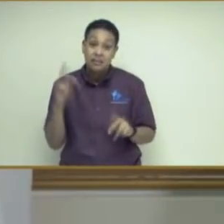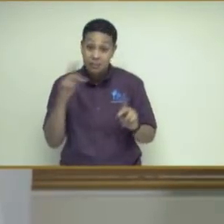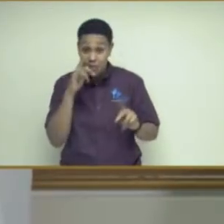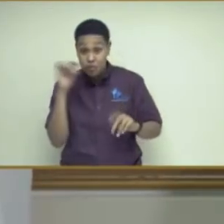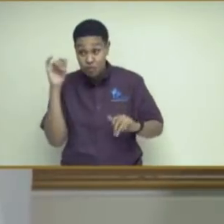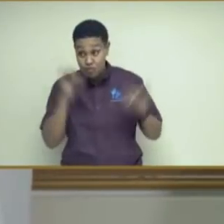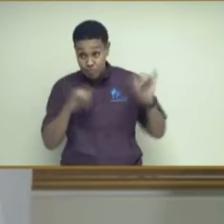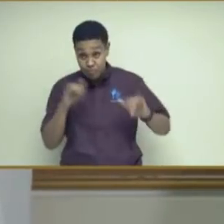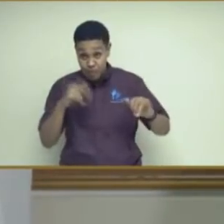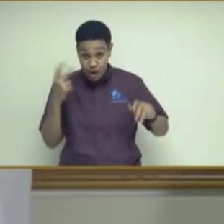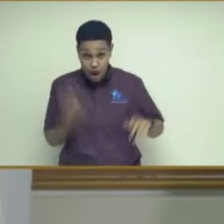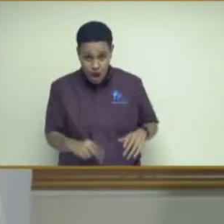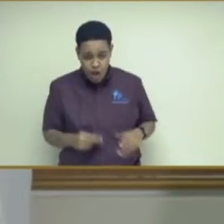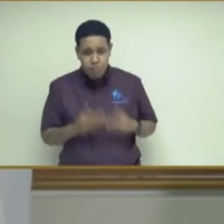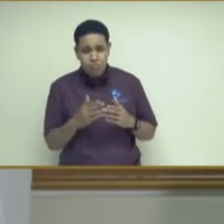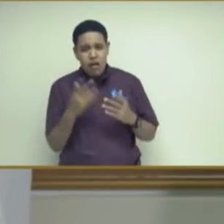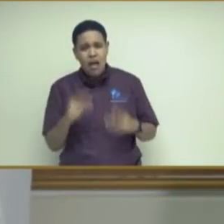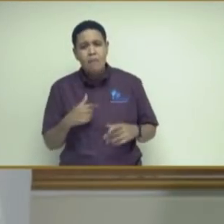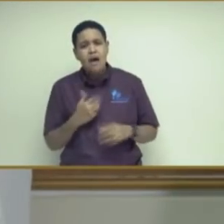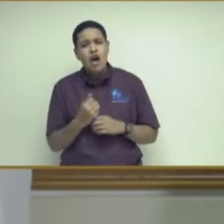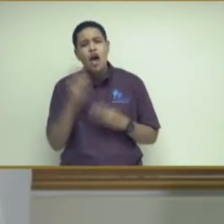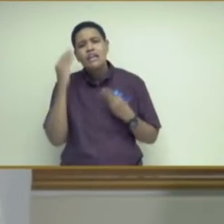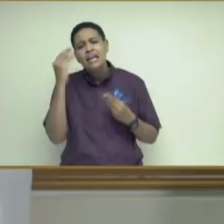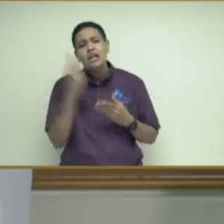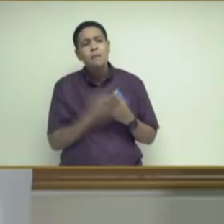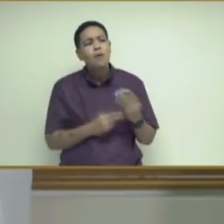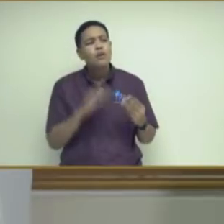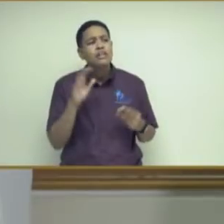passengers. I got some data from both the